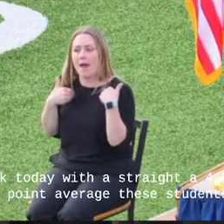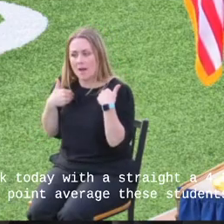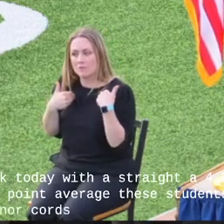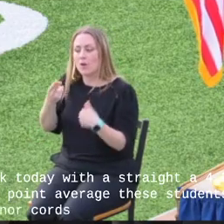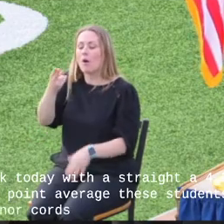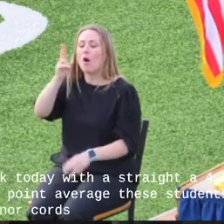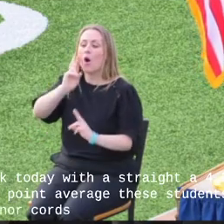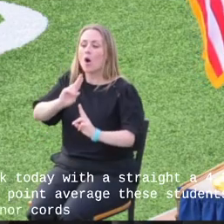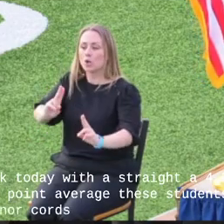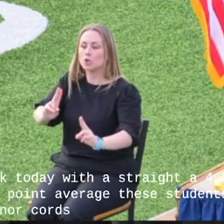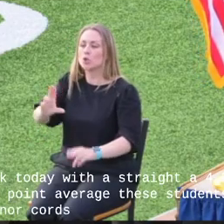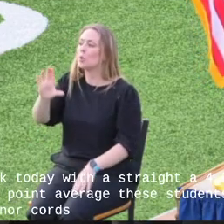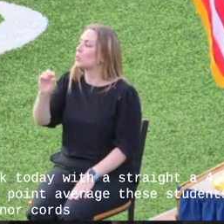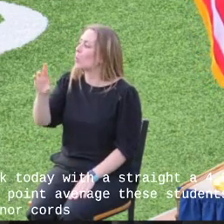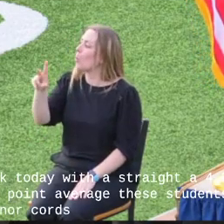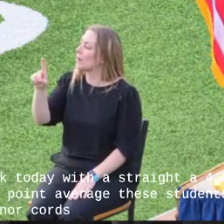cords.